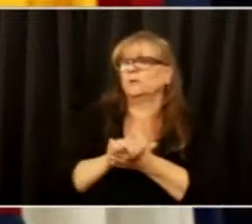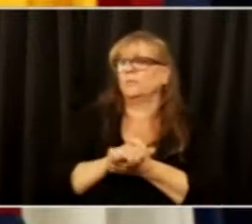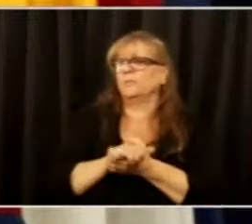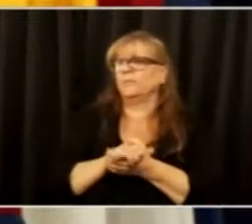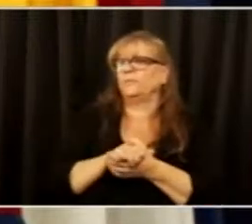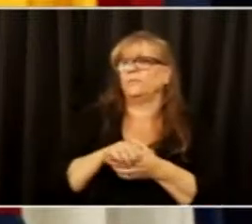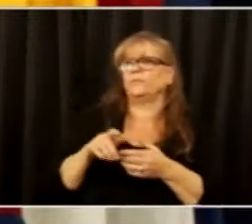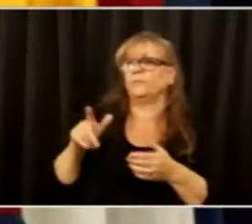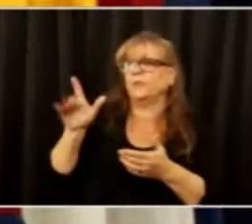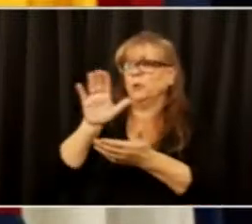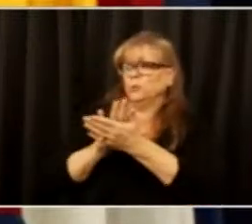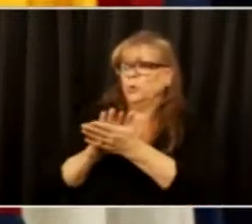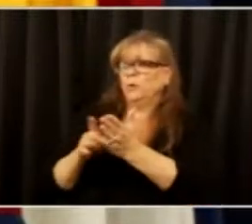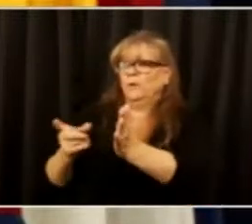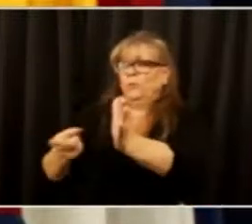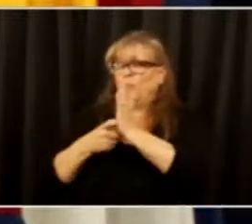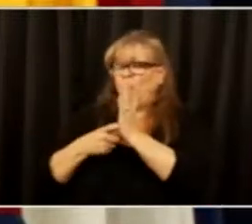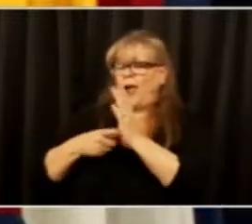didn't want it.